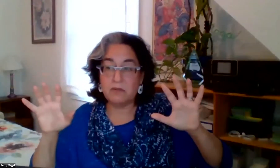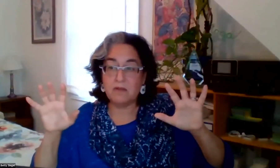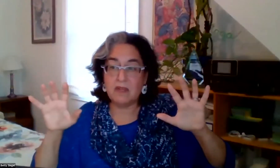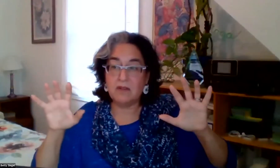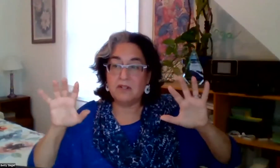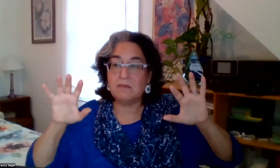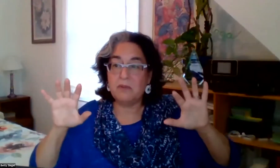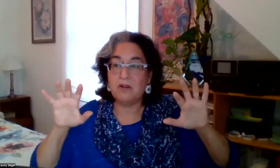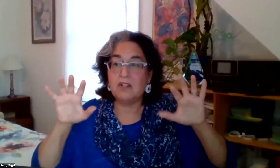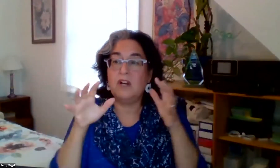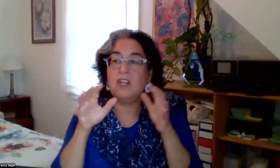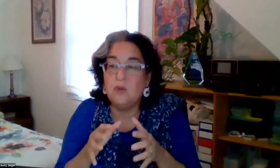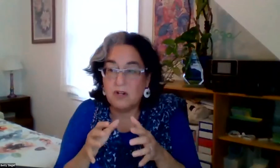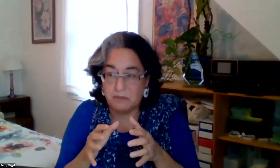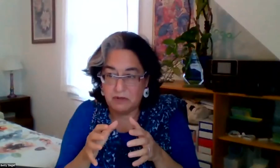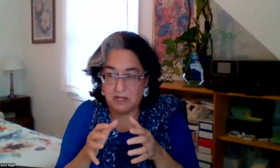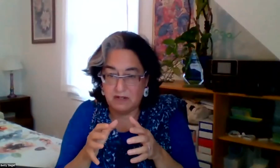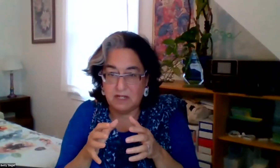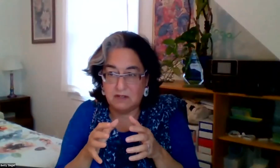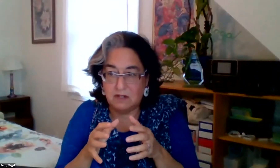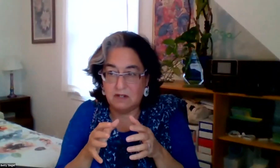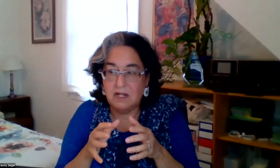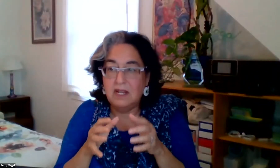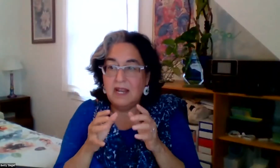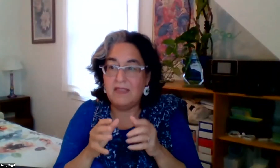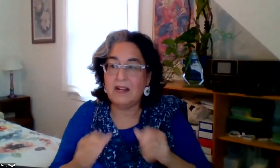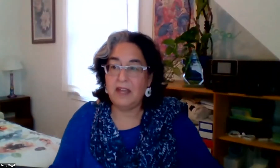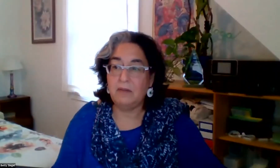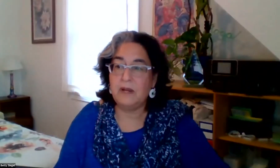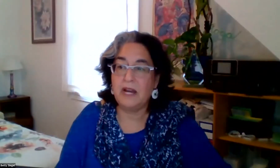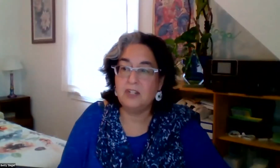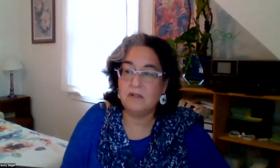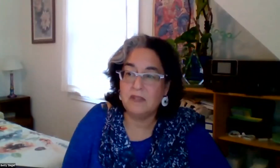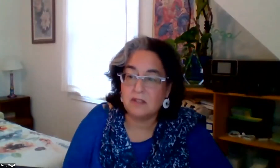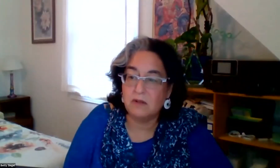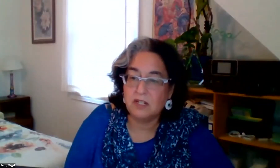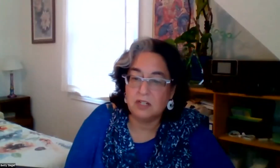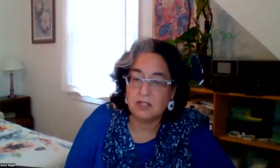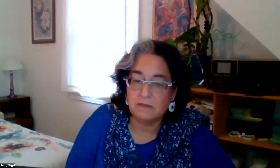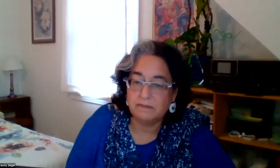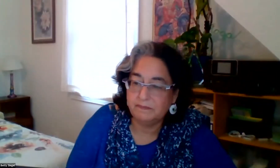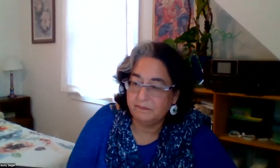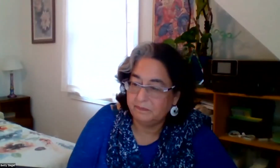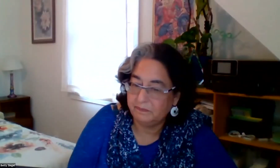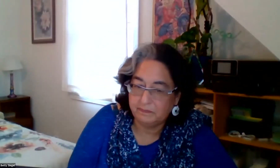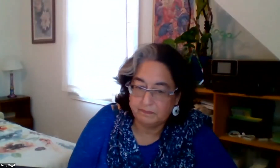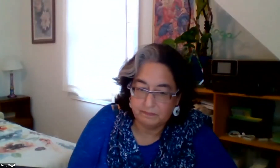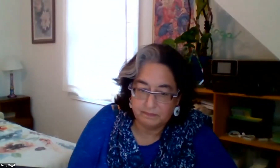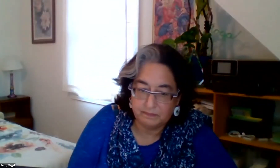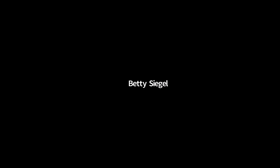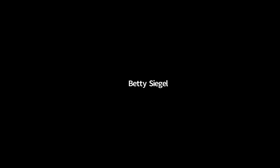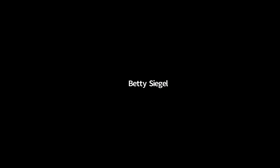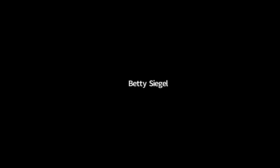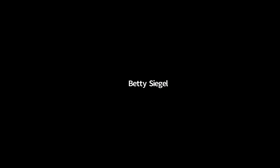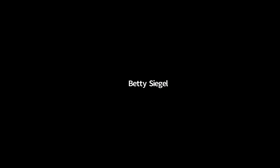are more important than the other. What's important is what your community's needs are. And that'll help guide you in this question.